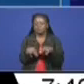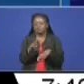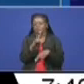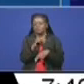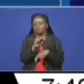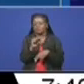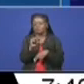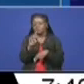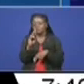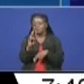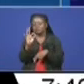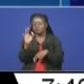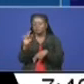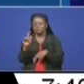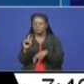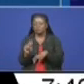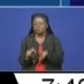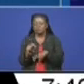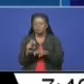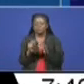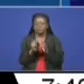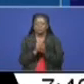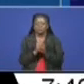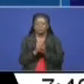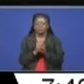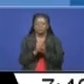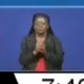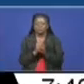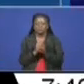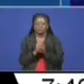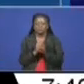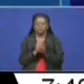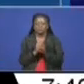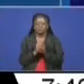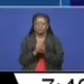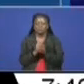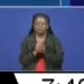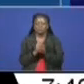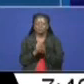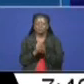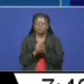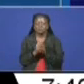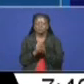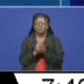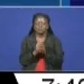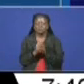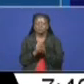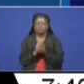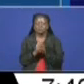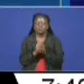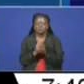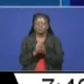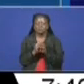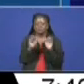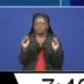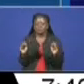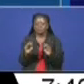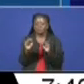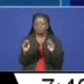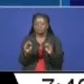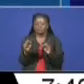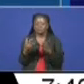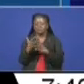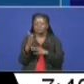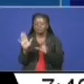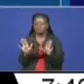tide 5:44 in the morning. Low tide 12:03 in the afternoon. And then come Saturday and Sunday for the central and